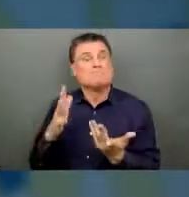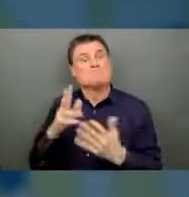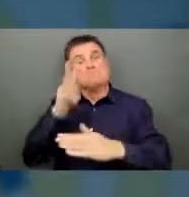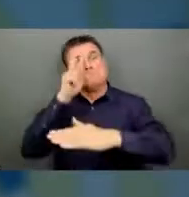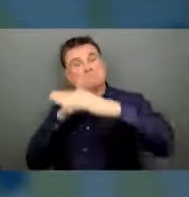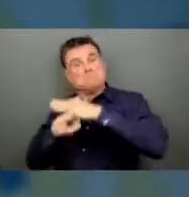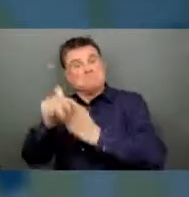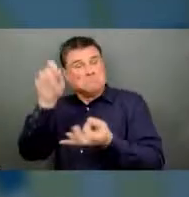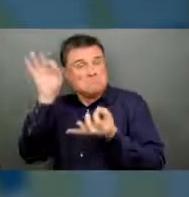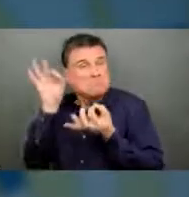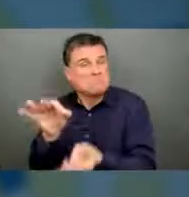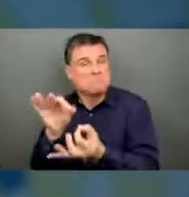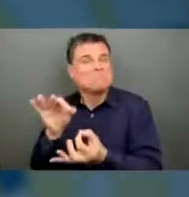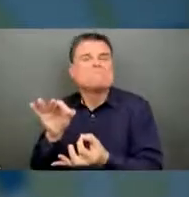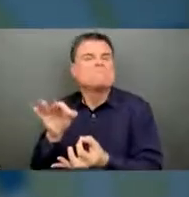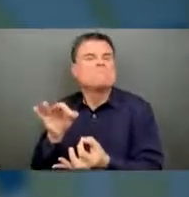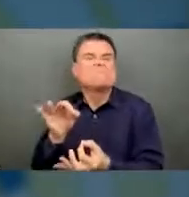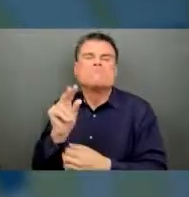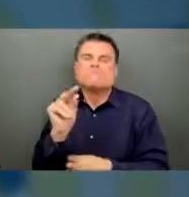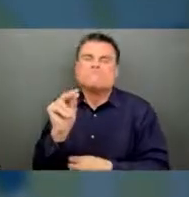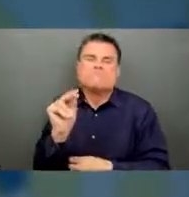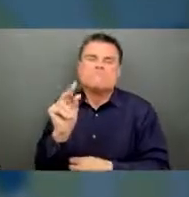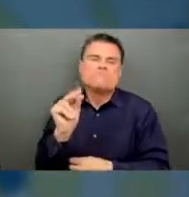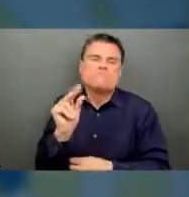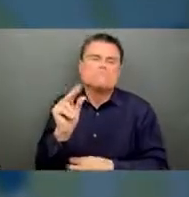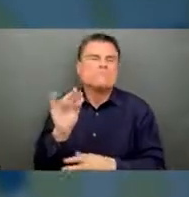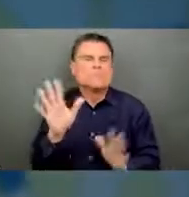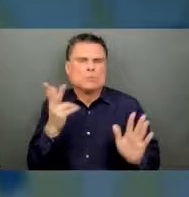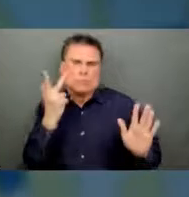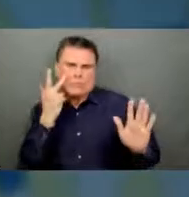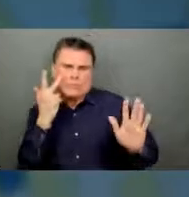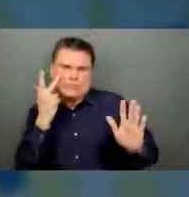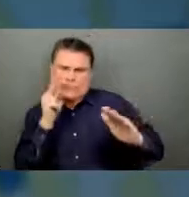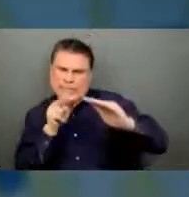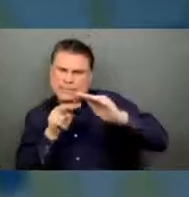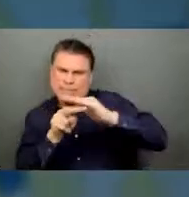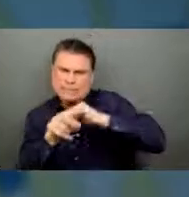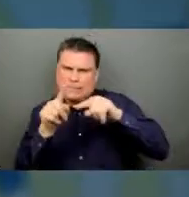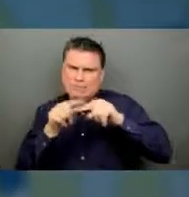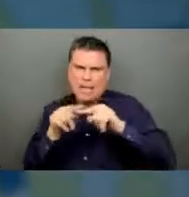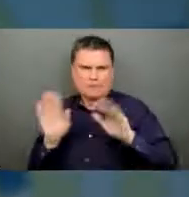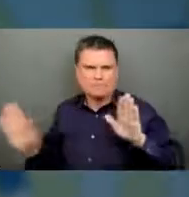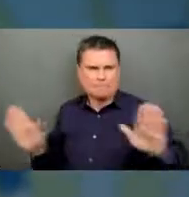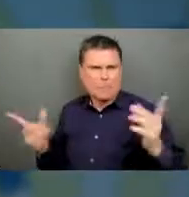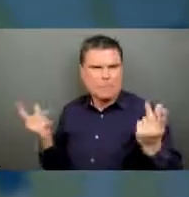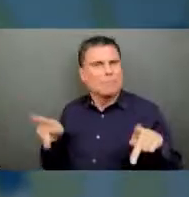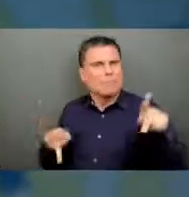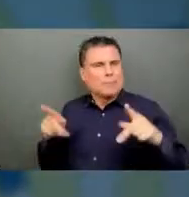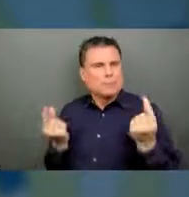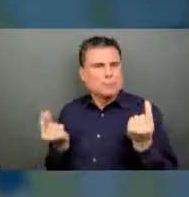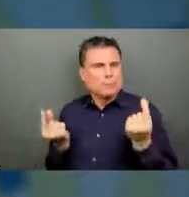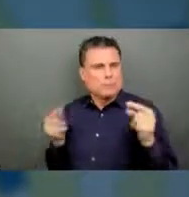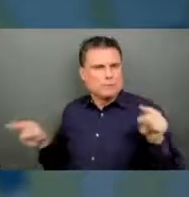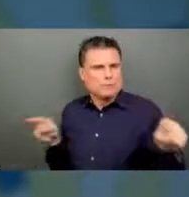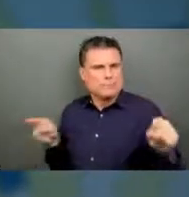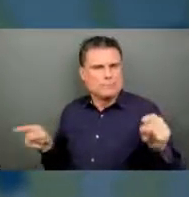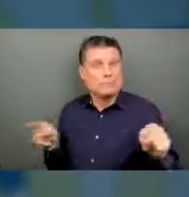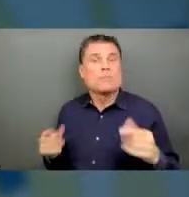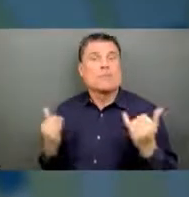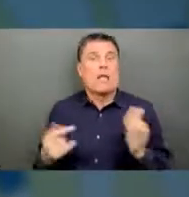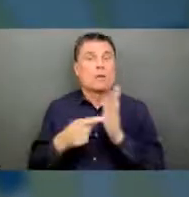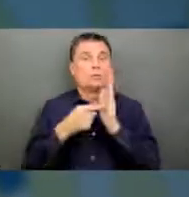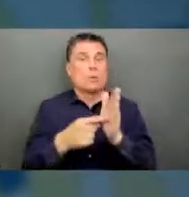do. Right now, the models show that we're somewhere around 50 to 60% of our normal